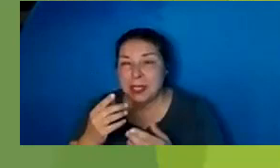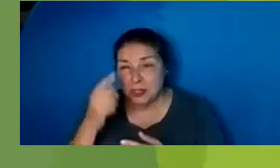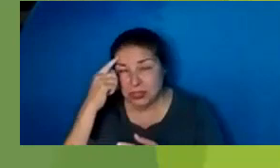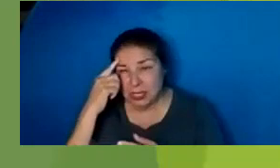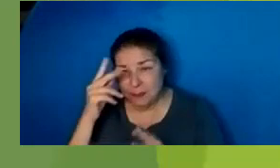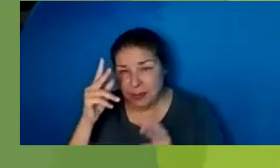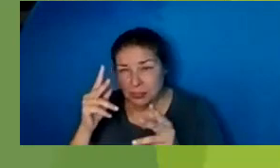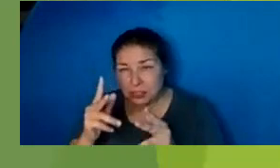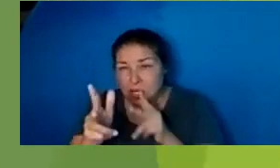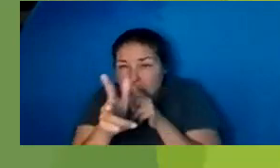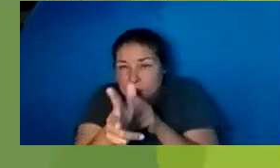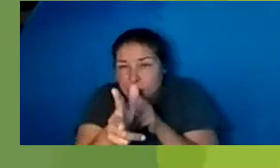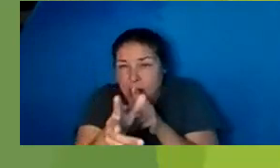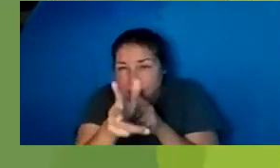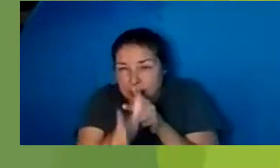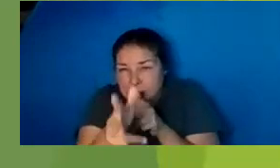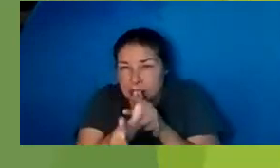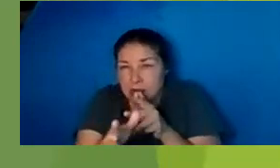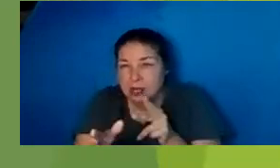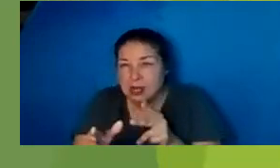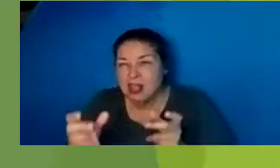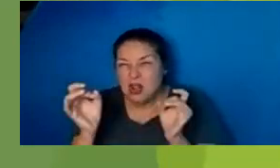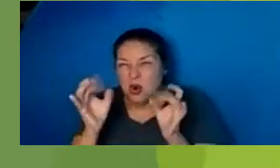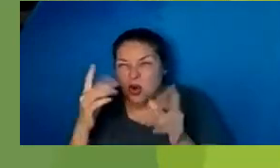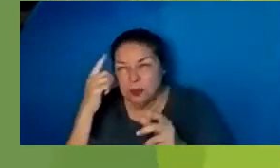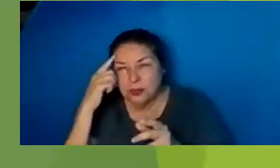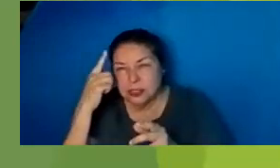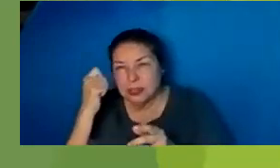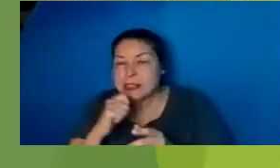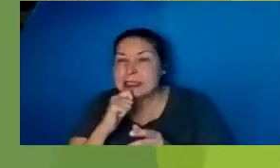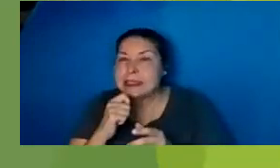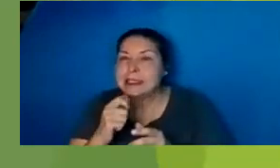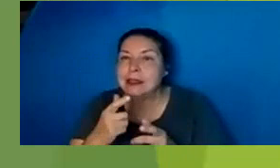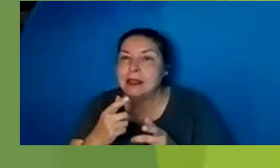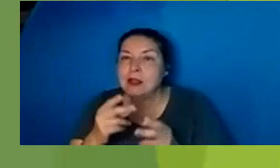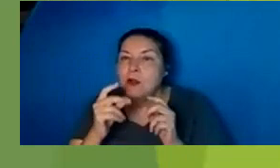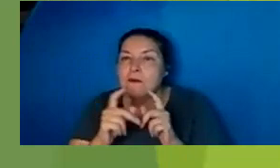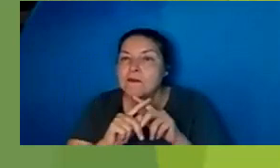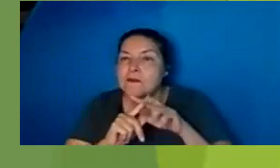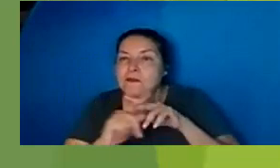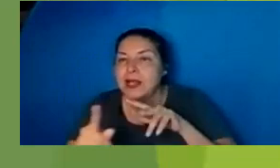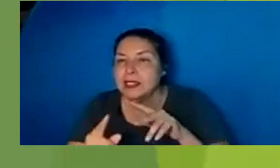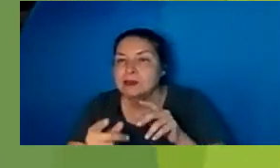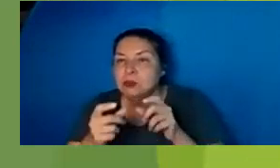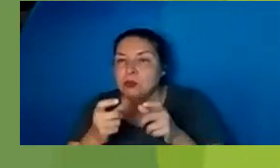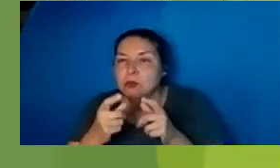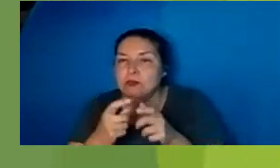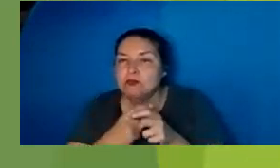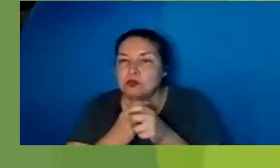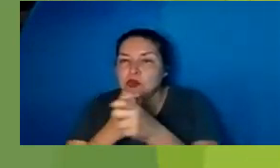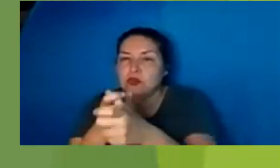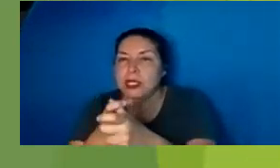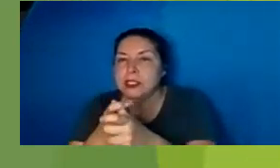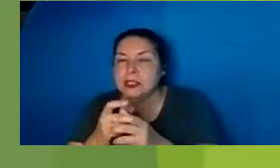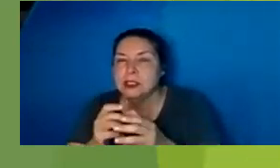quickly enough. The law stirs up those sinful thoughts and makes even words or gestures